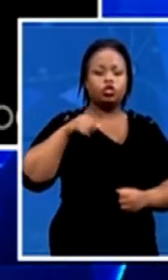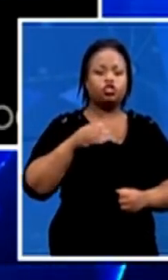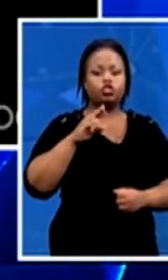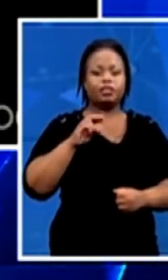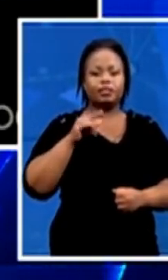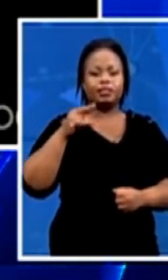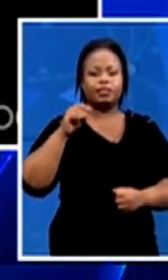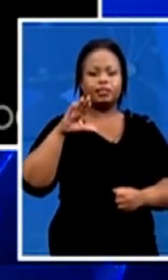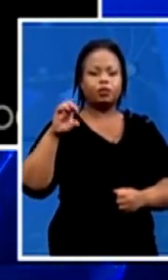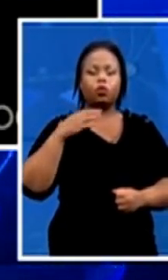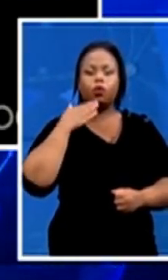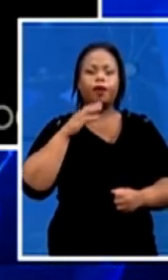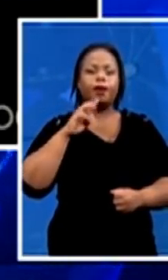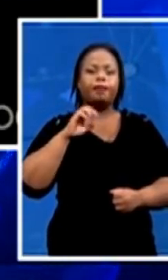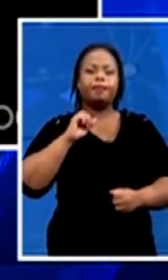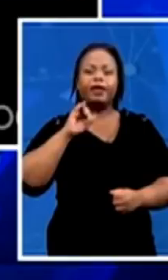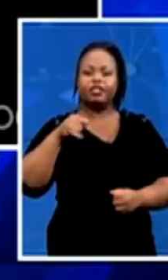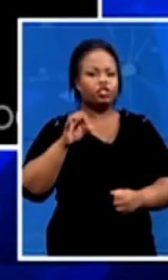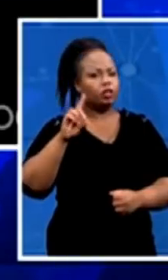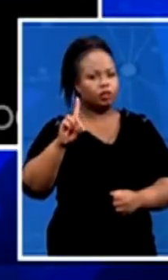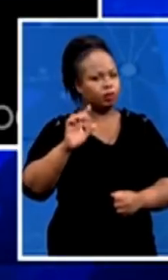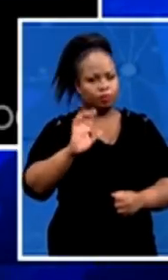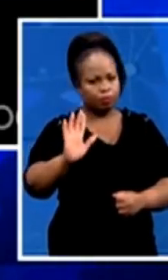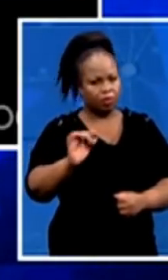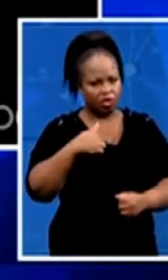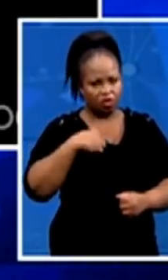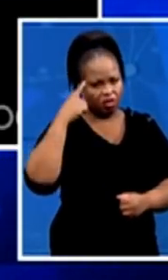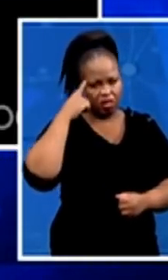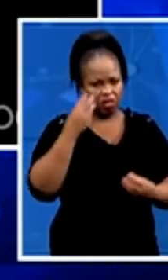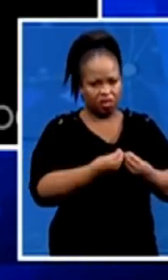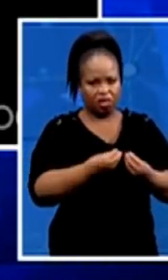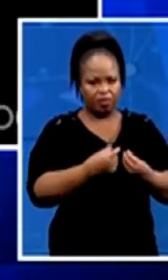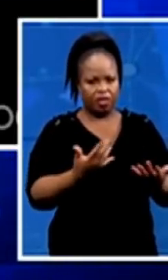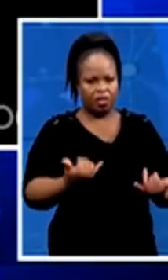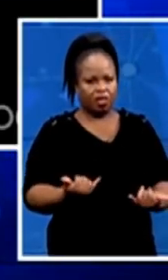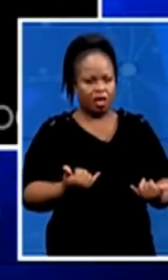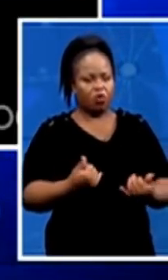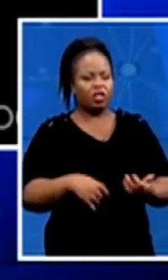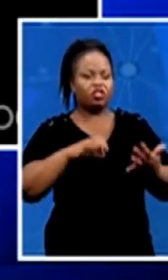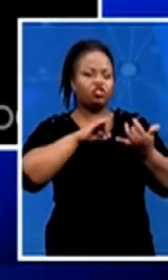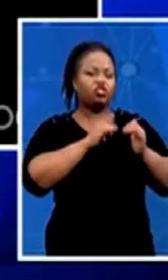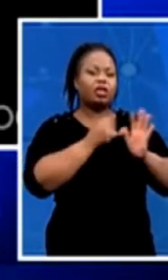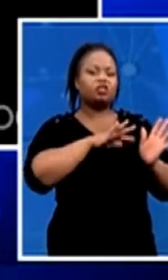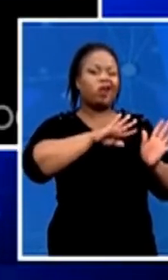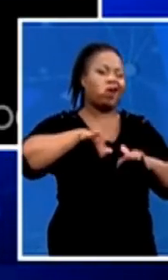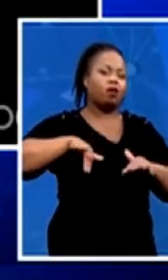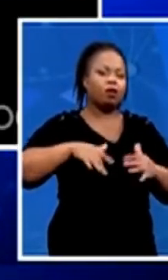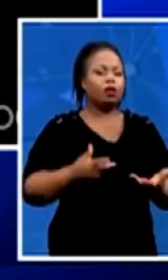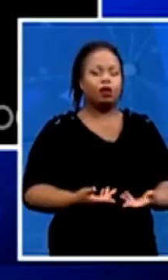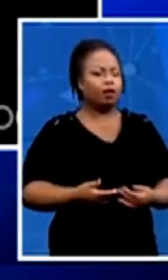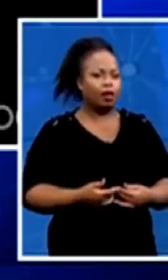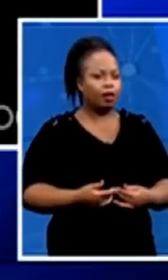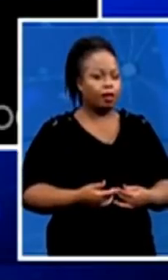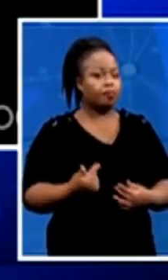do not think it's something that we can simply gloss over. I agree with my brother,